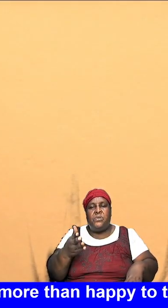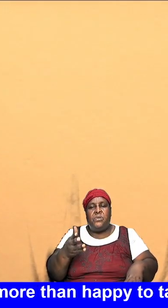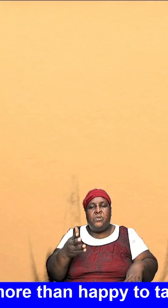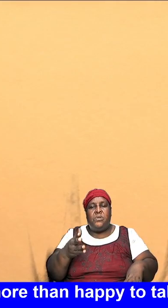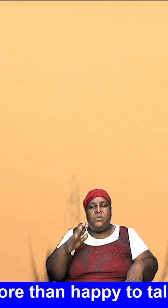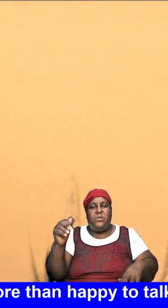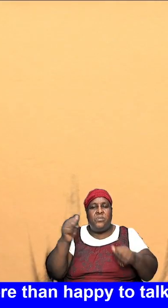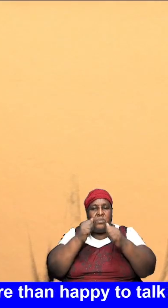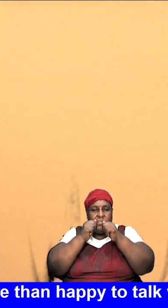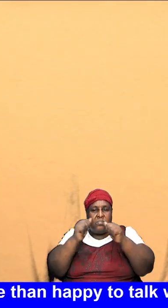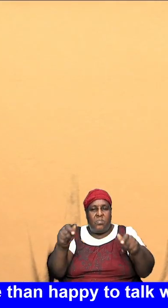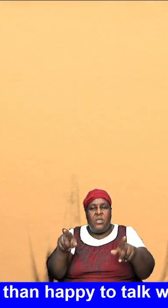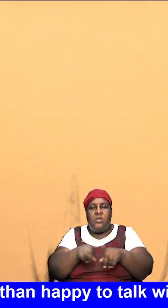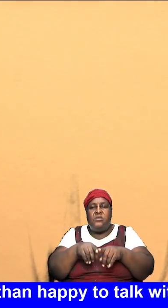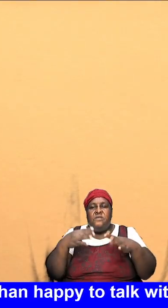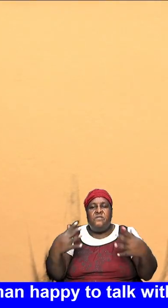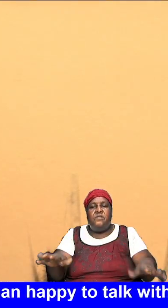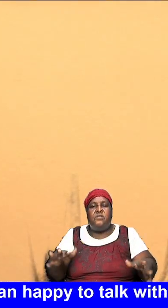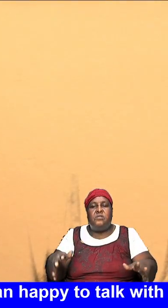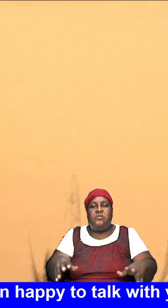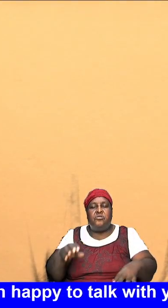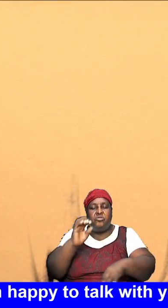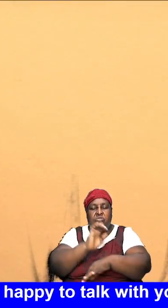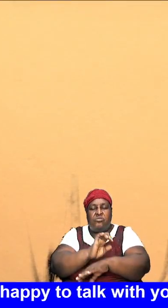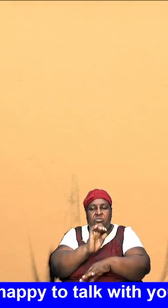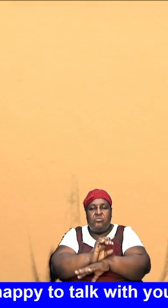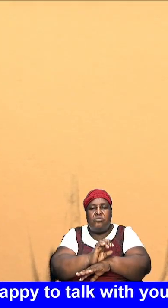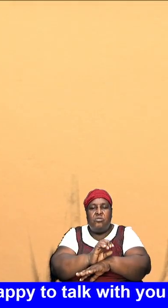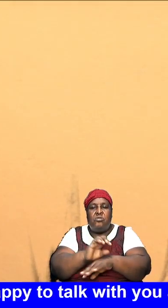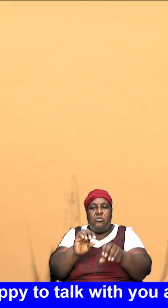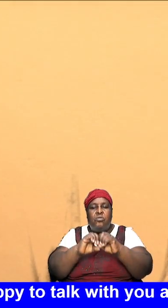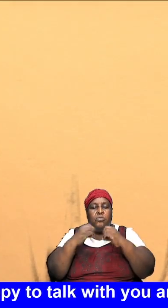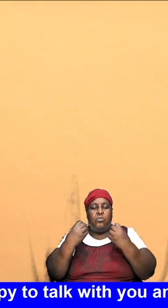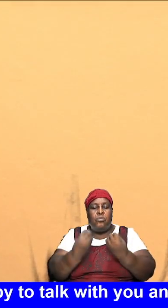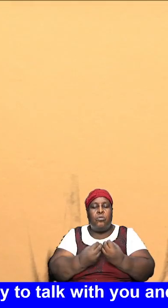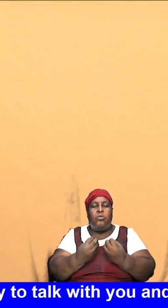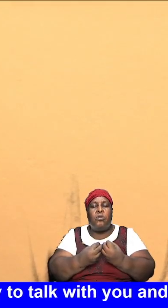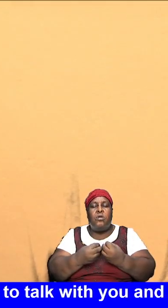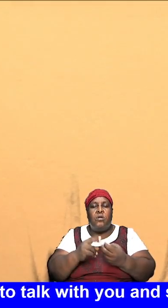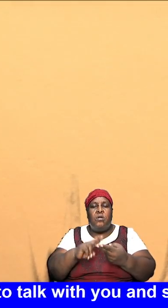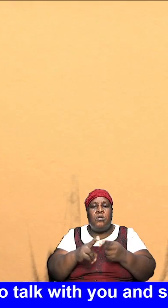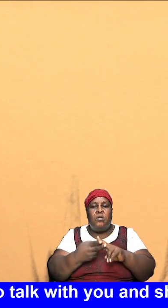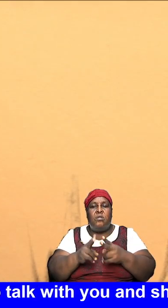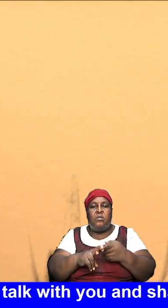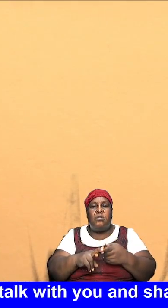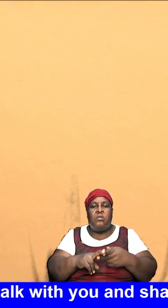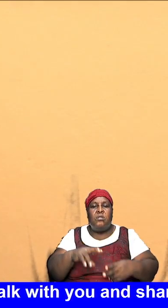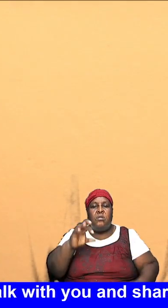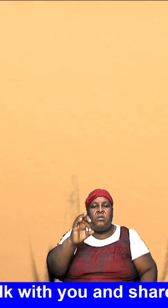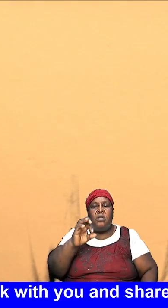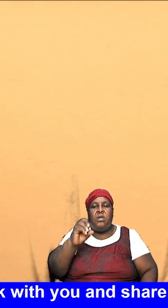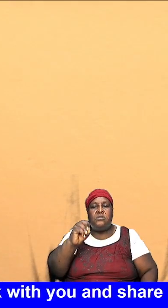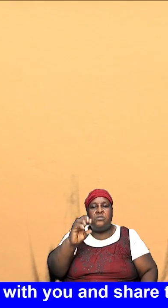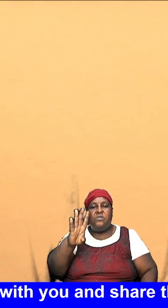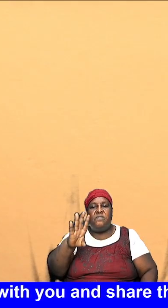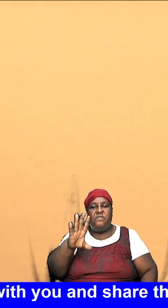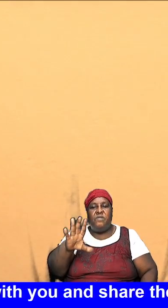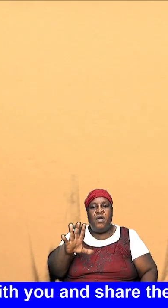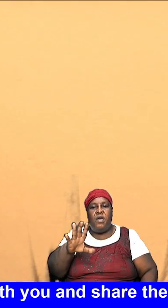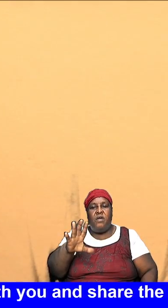of announcement, as we close, praise God, the church office, the number, the 905-0484